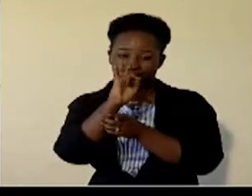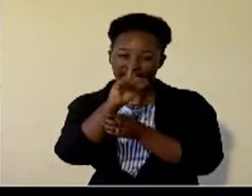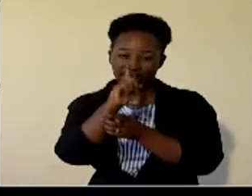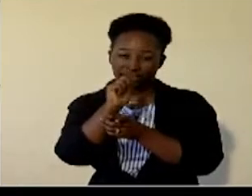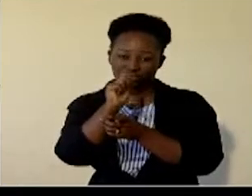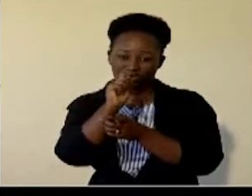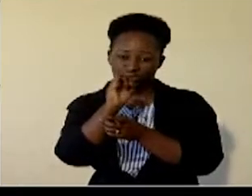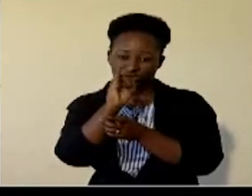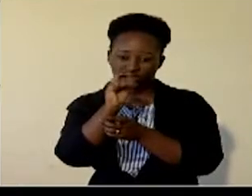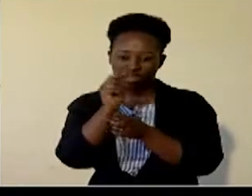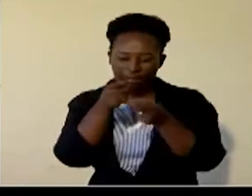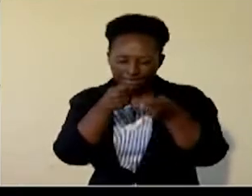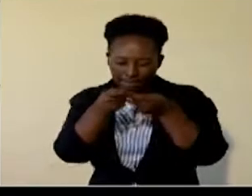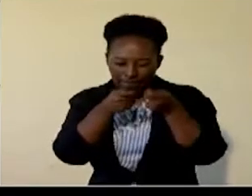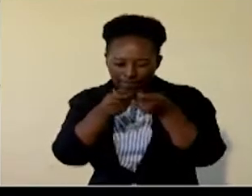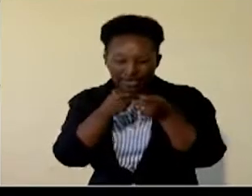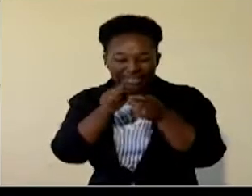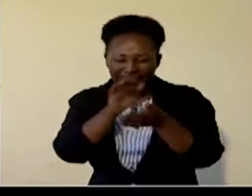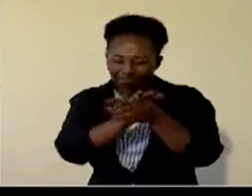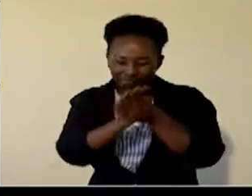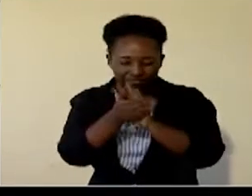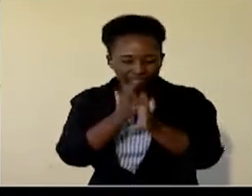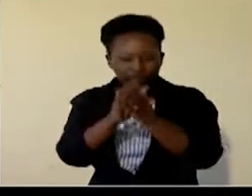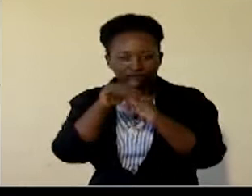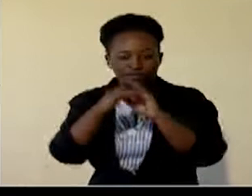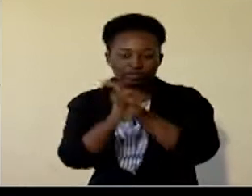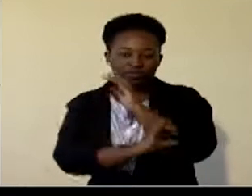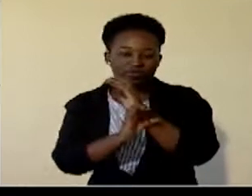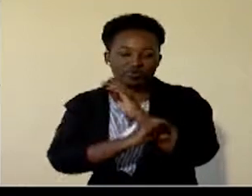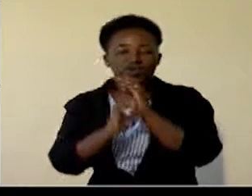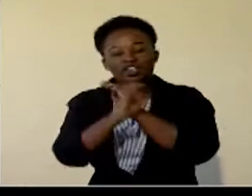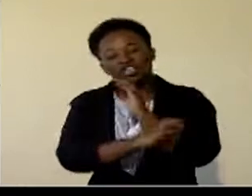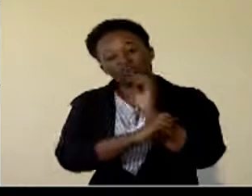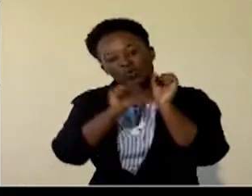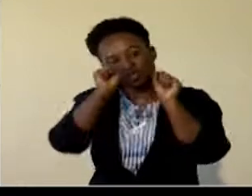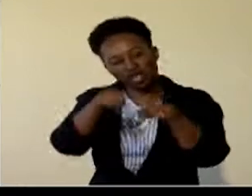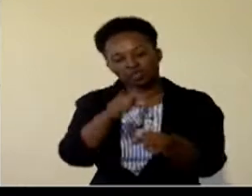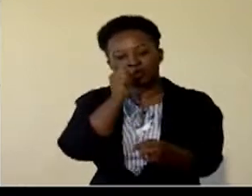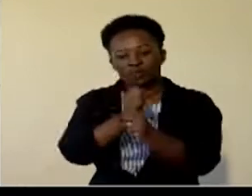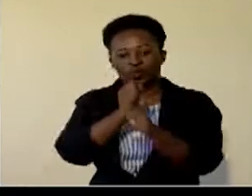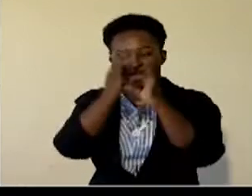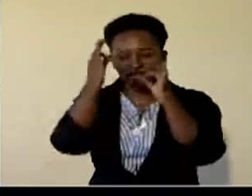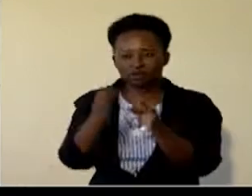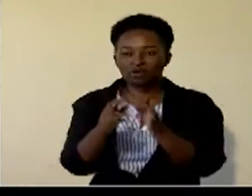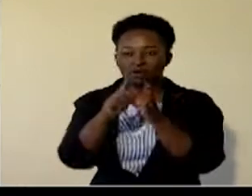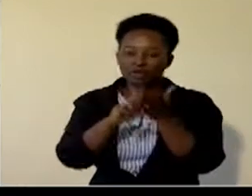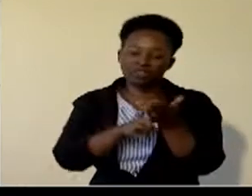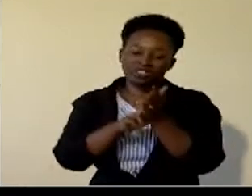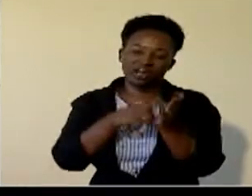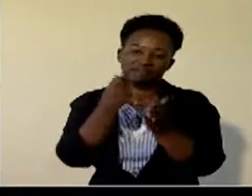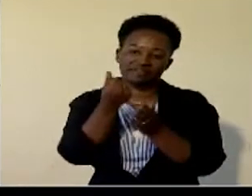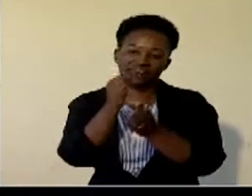country will be able to produce at a low cost. And when it produces at a low cost, it will sell